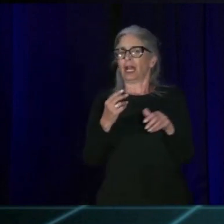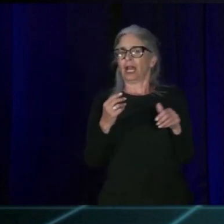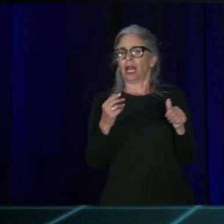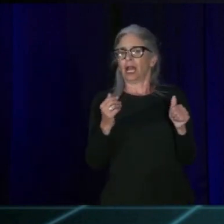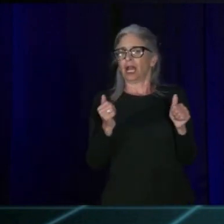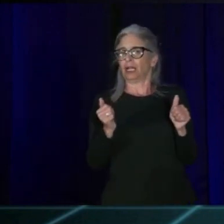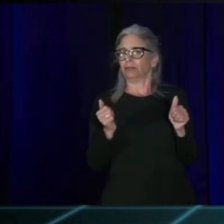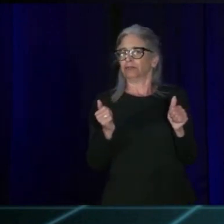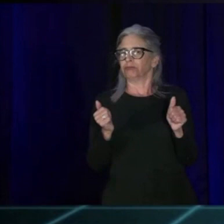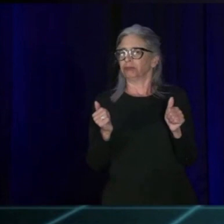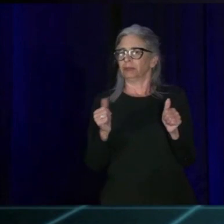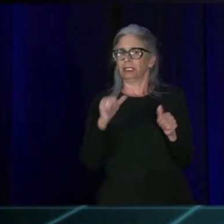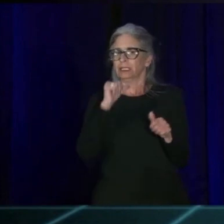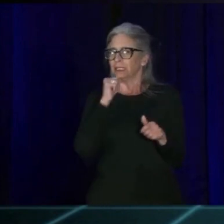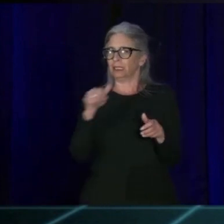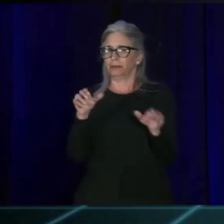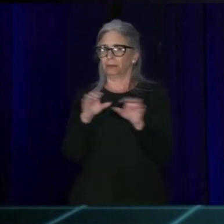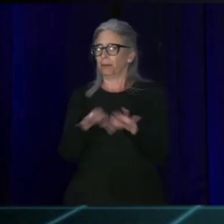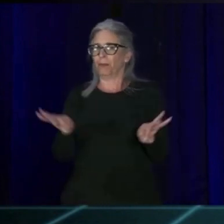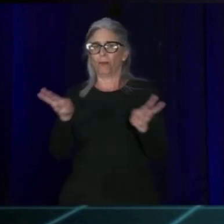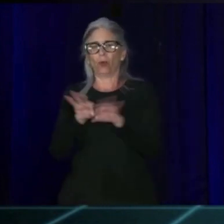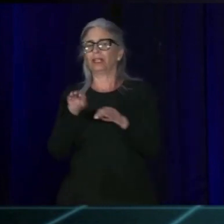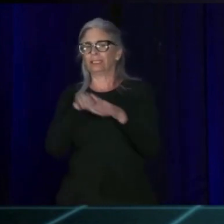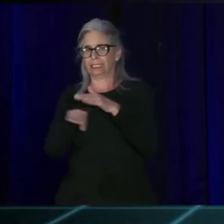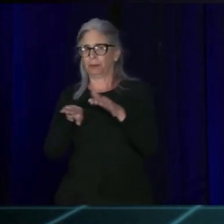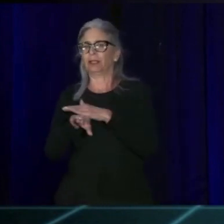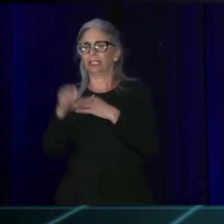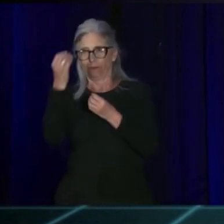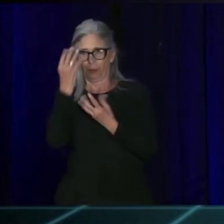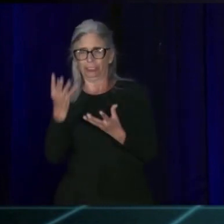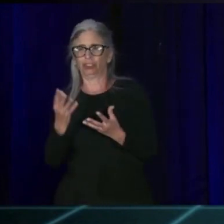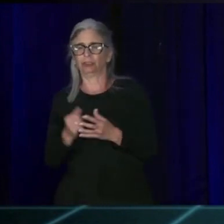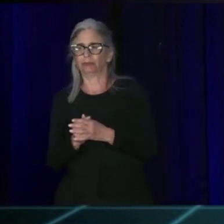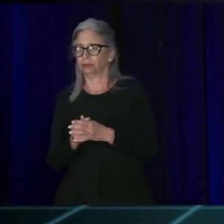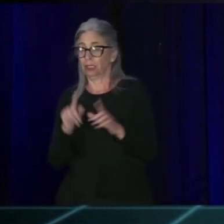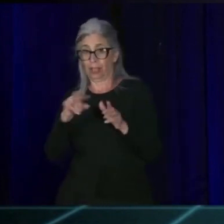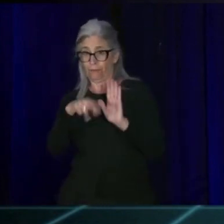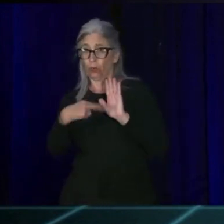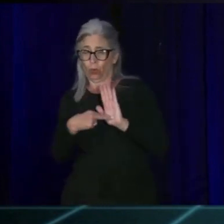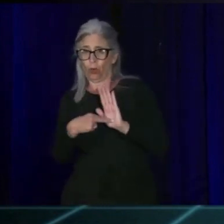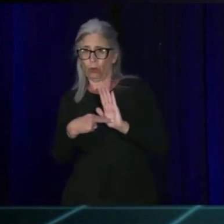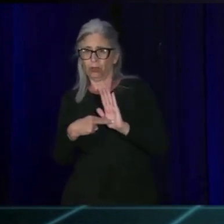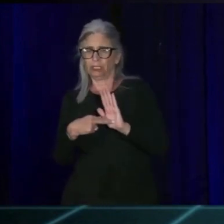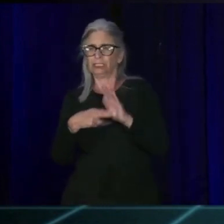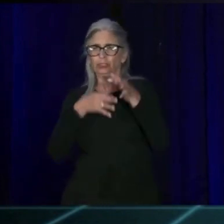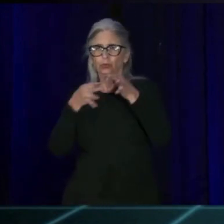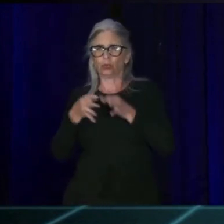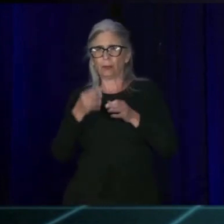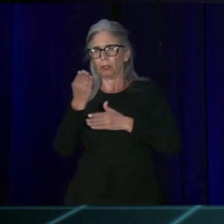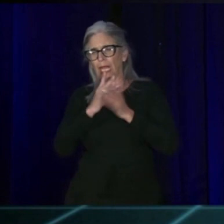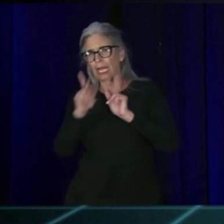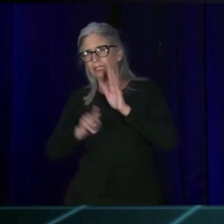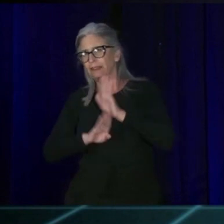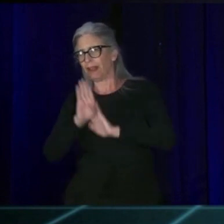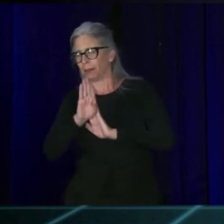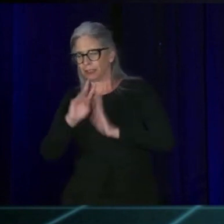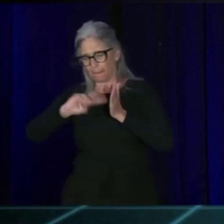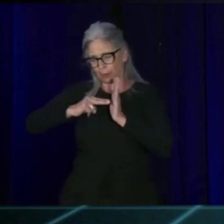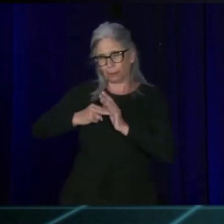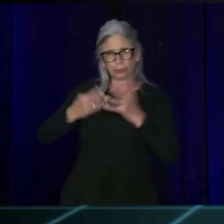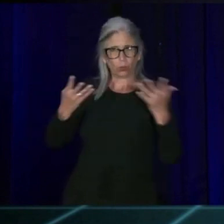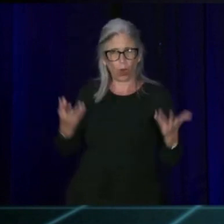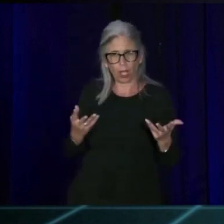information. Each element within the accessibility tree has its role, which describes what kind of element it is, what is its purpose,